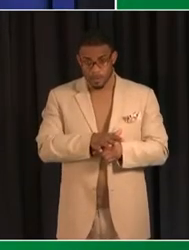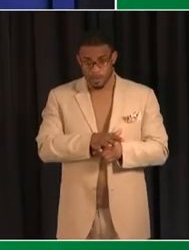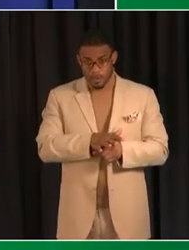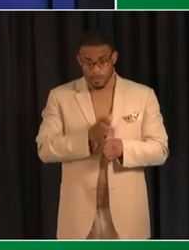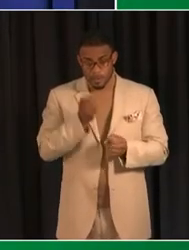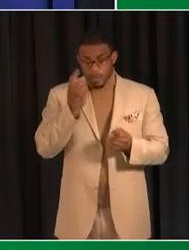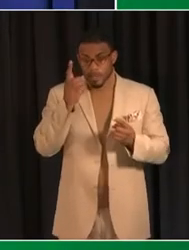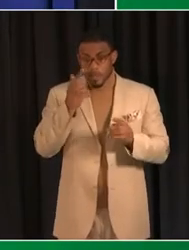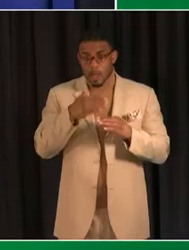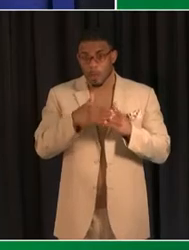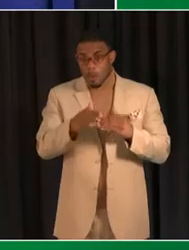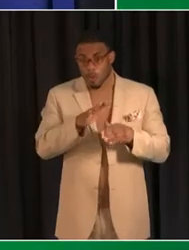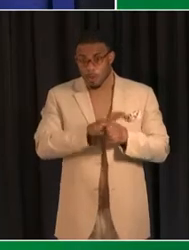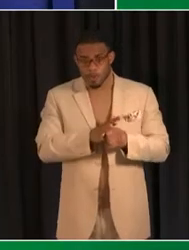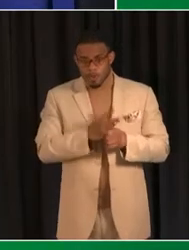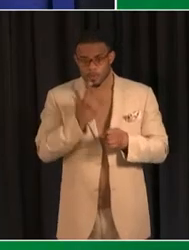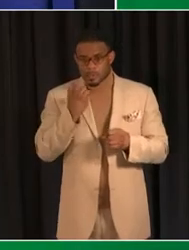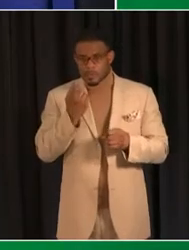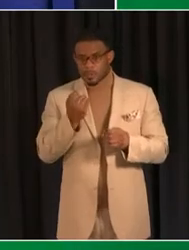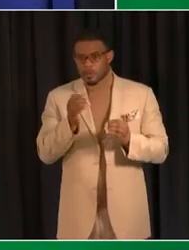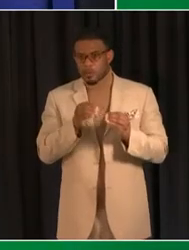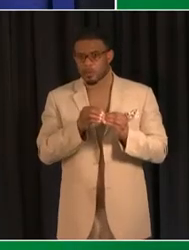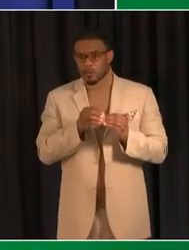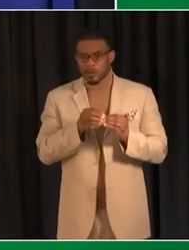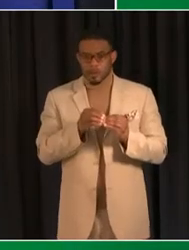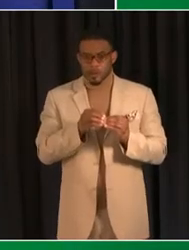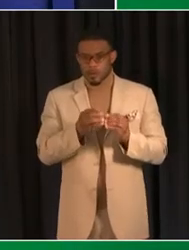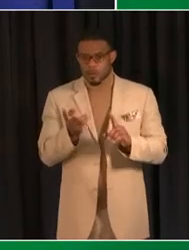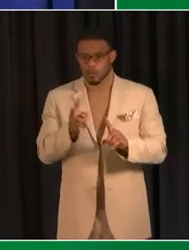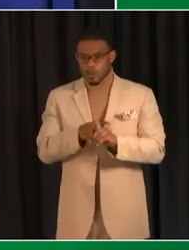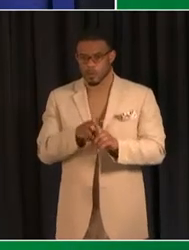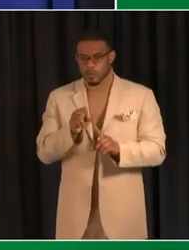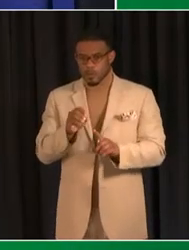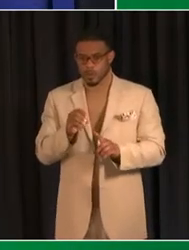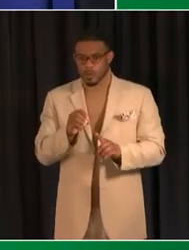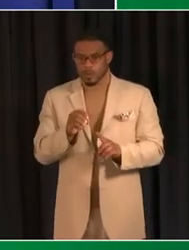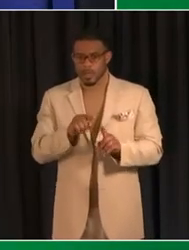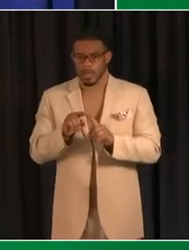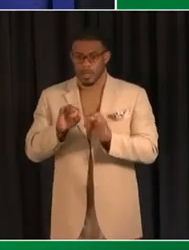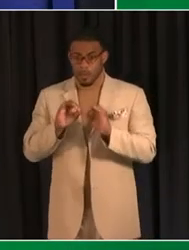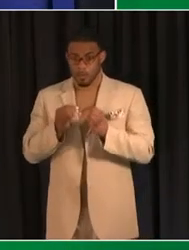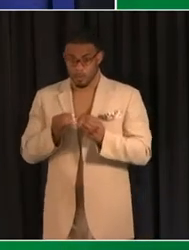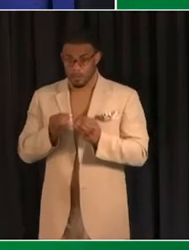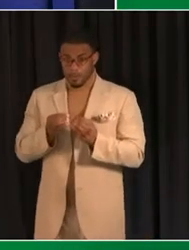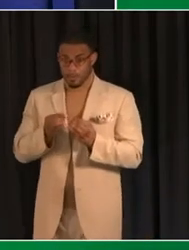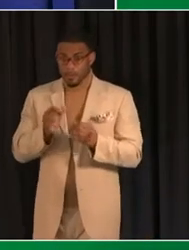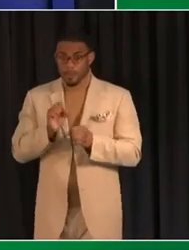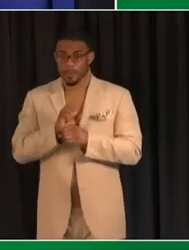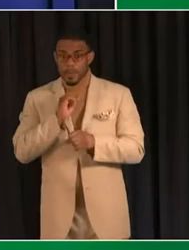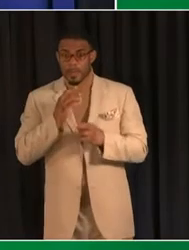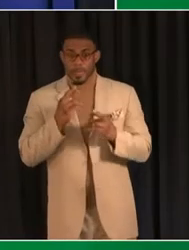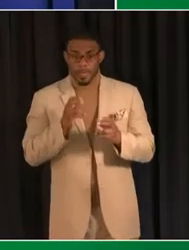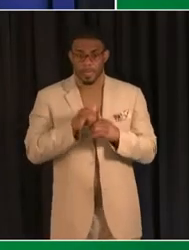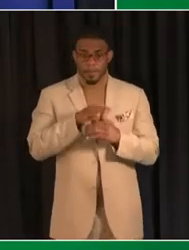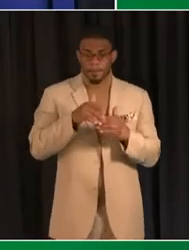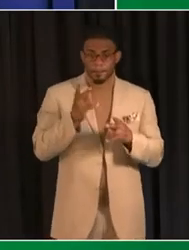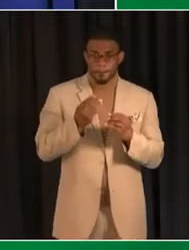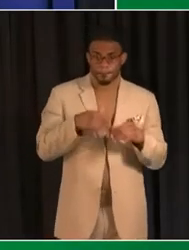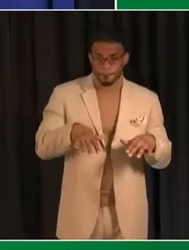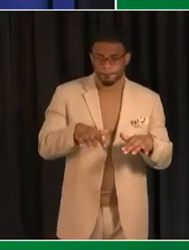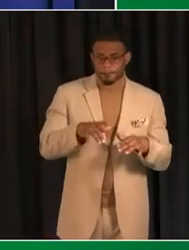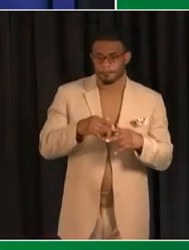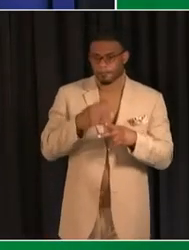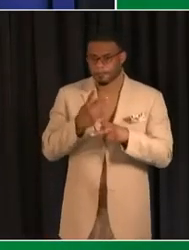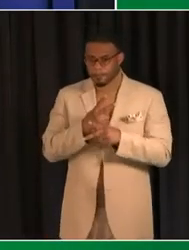pre-COVID, it clicked. Post-COVID, it's just a little bit more relevant. So as an organization, we work really close with all of